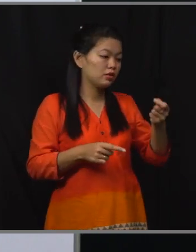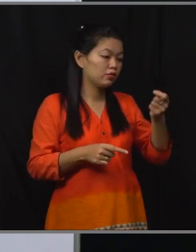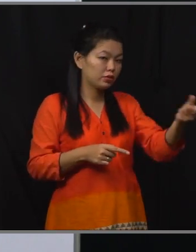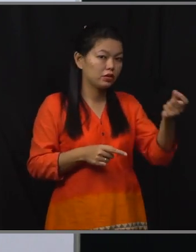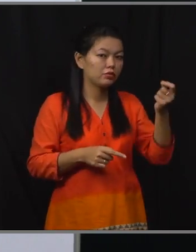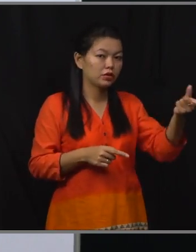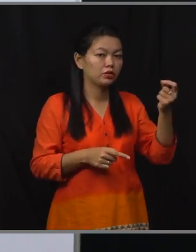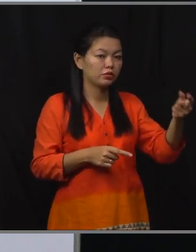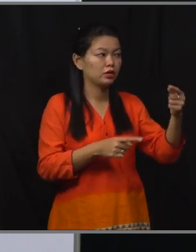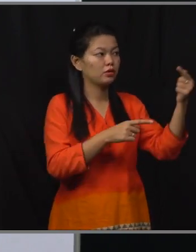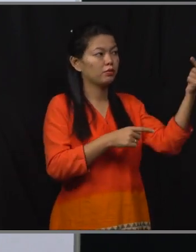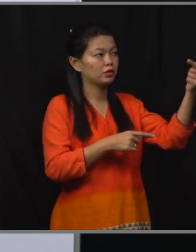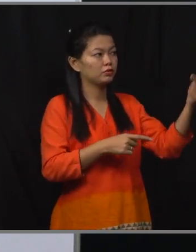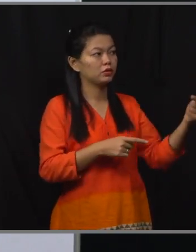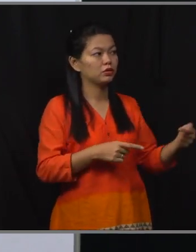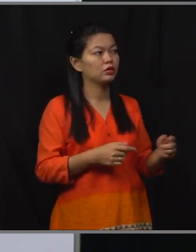of